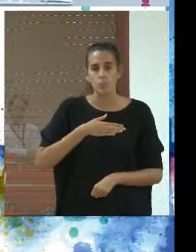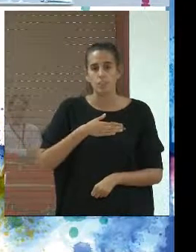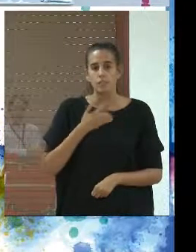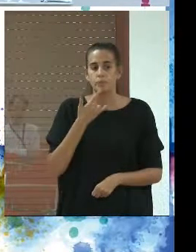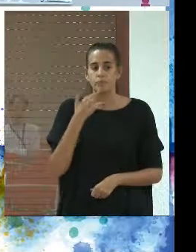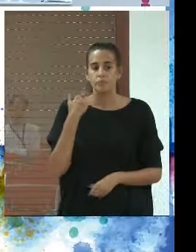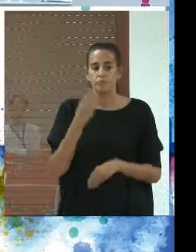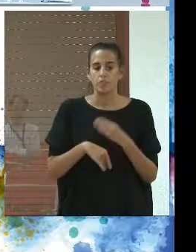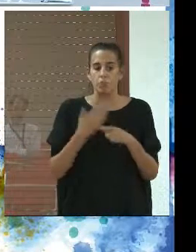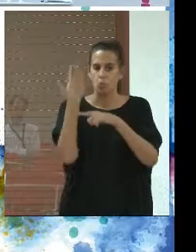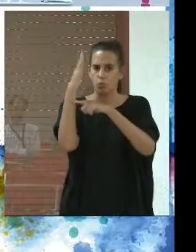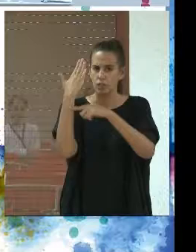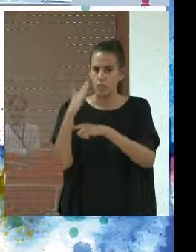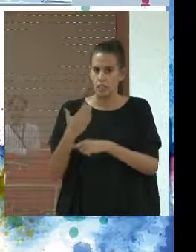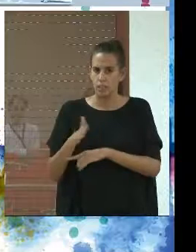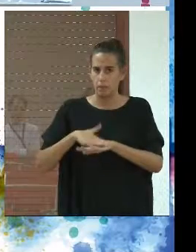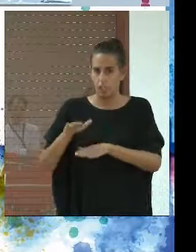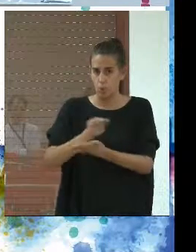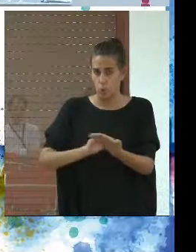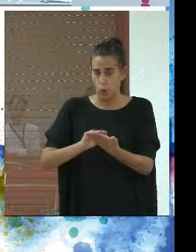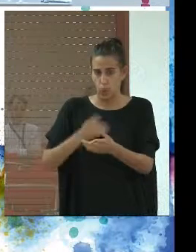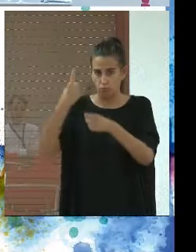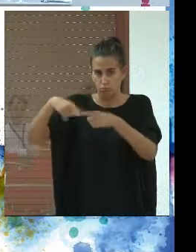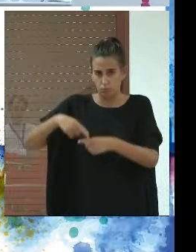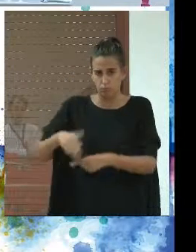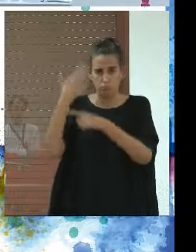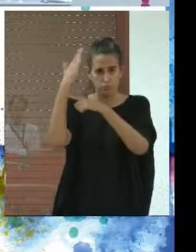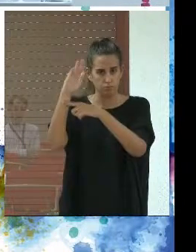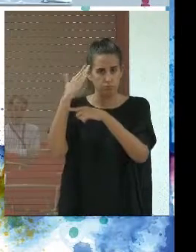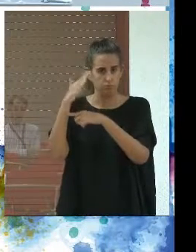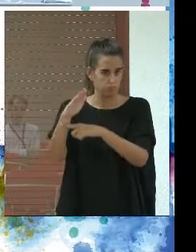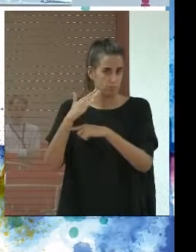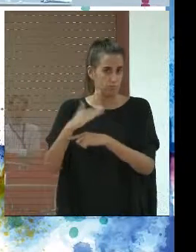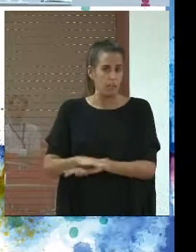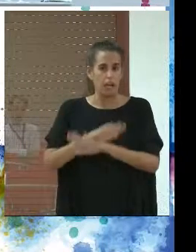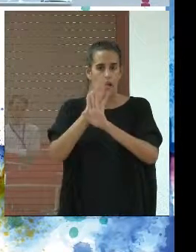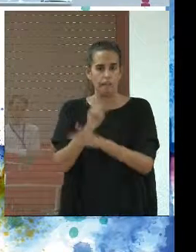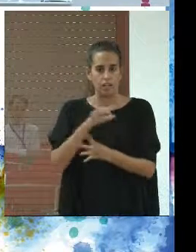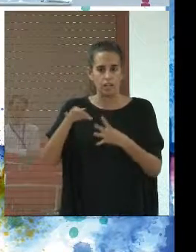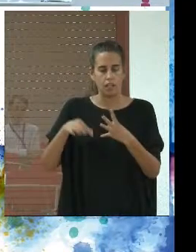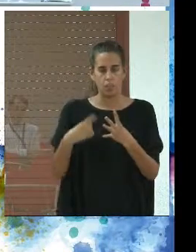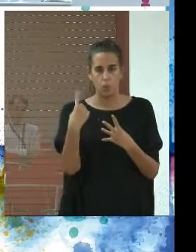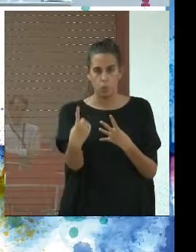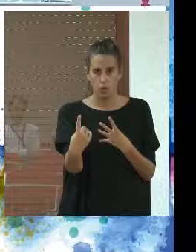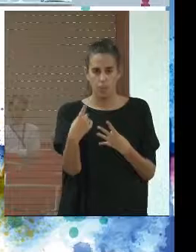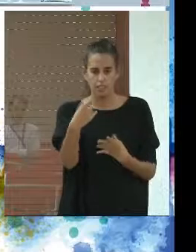ergonomers. We come up with proposals or solutions, and in the end, we